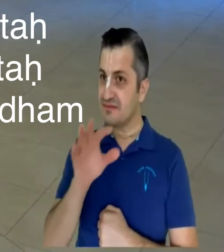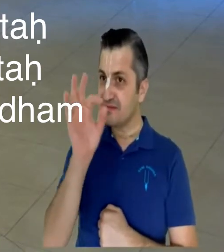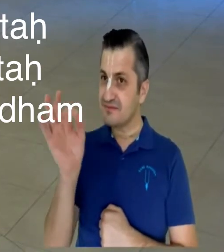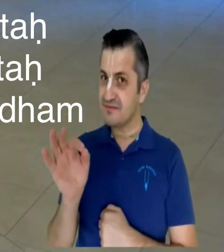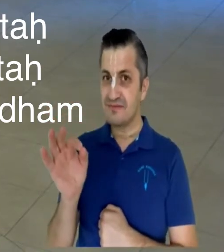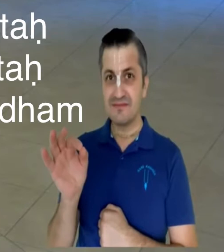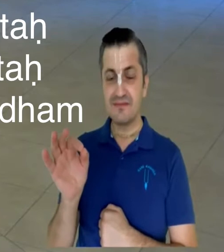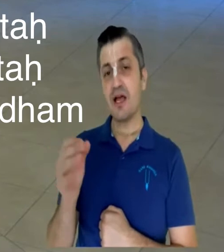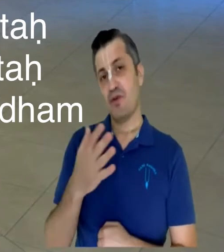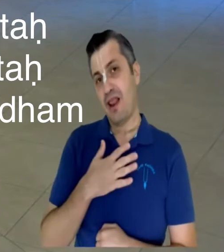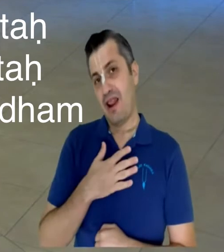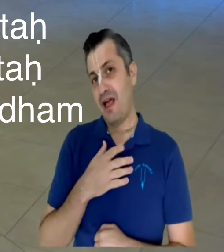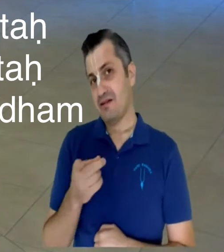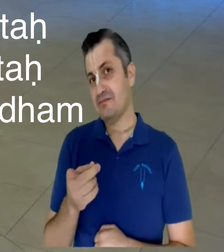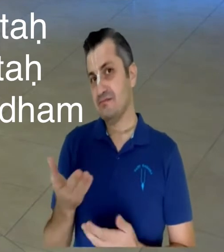if you'd like to.